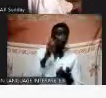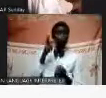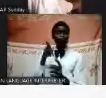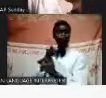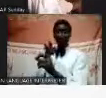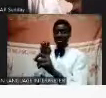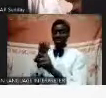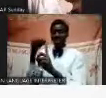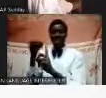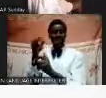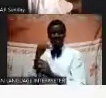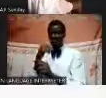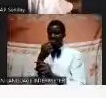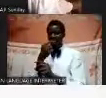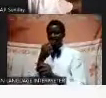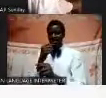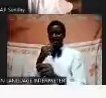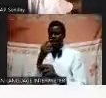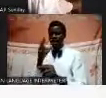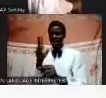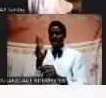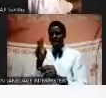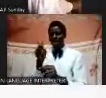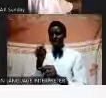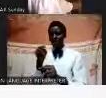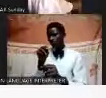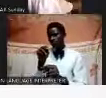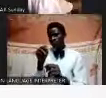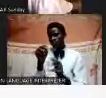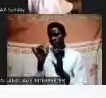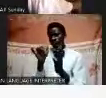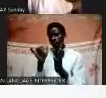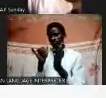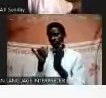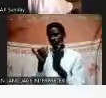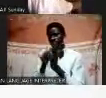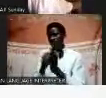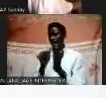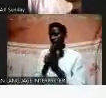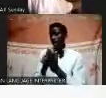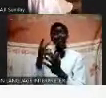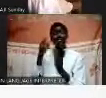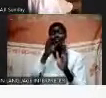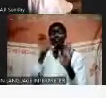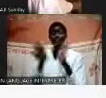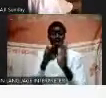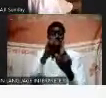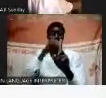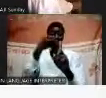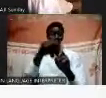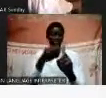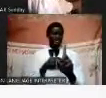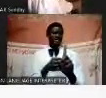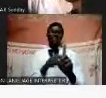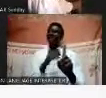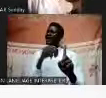he's still telling me that, no, that is a chicken. That is a chicken. And I'm